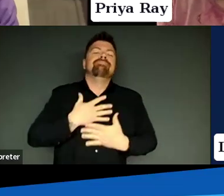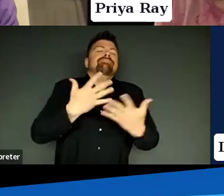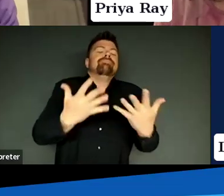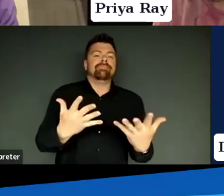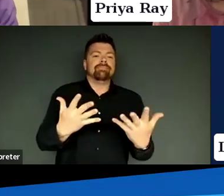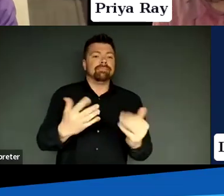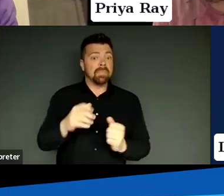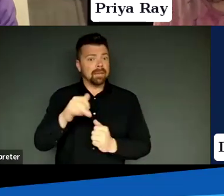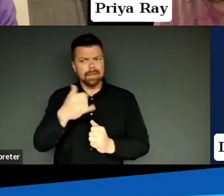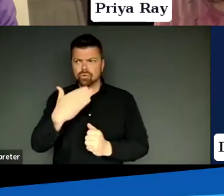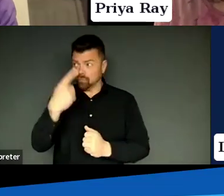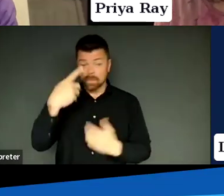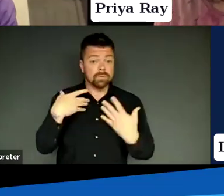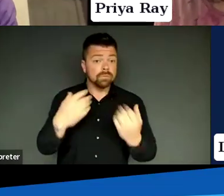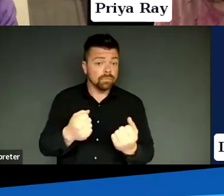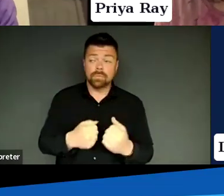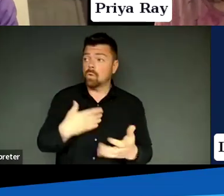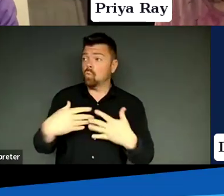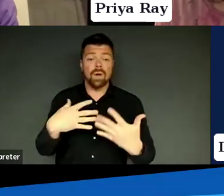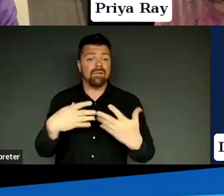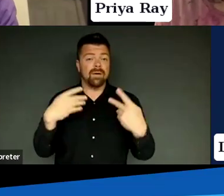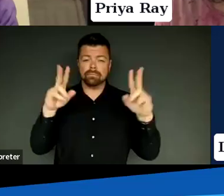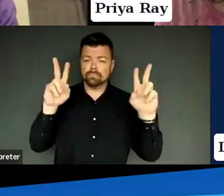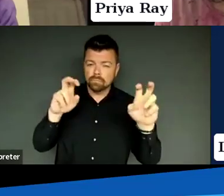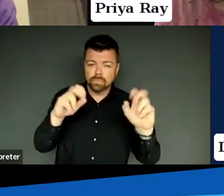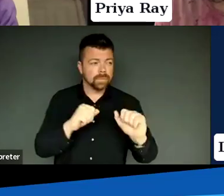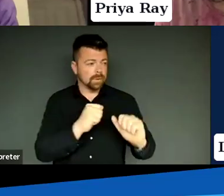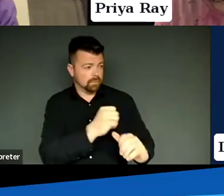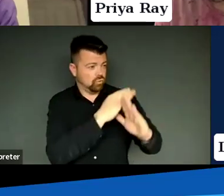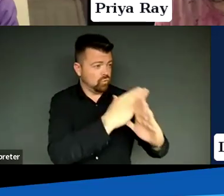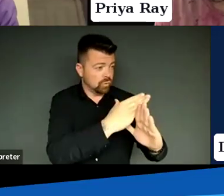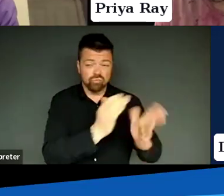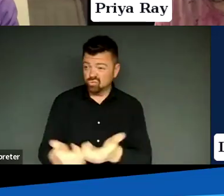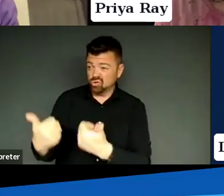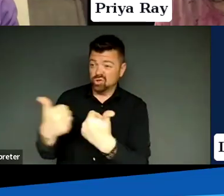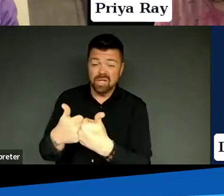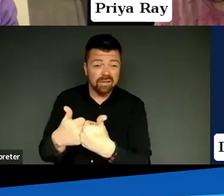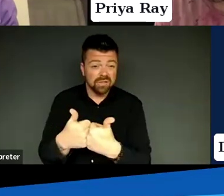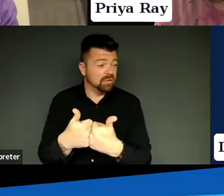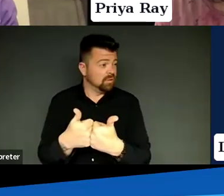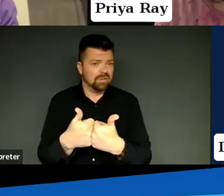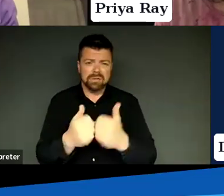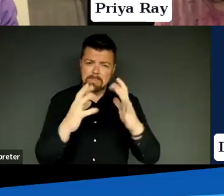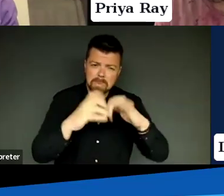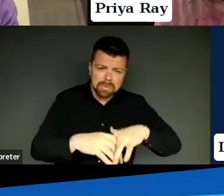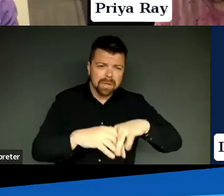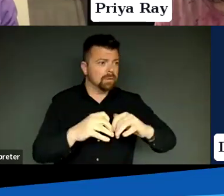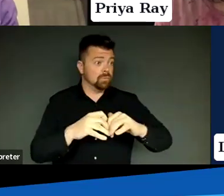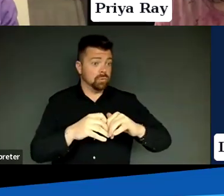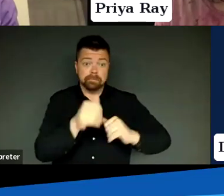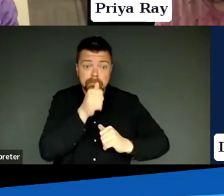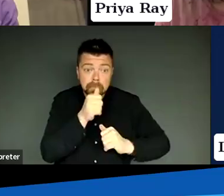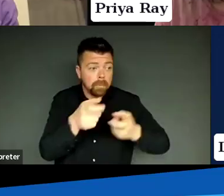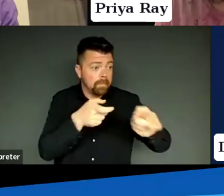whatever physical challenges that's out there with trying to be as safe as possible. I'm with you, Eric. And